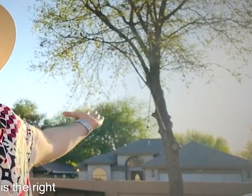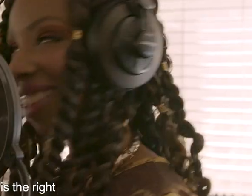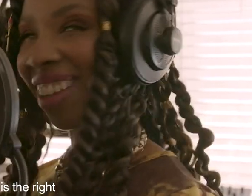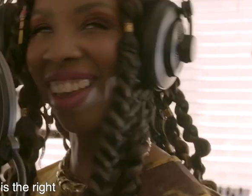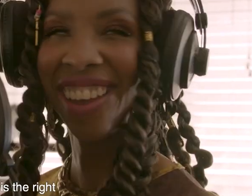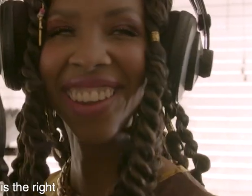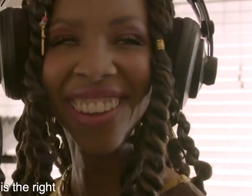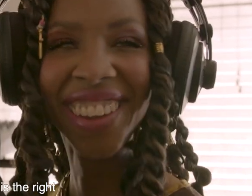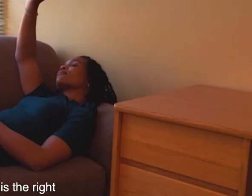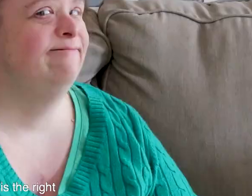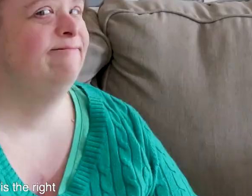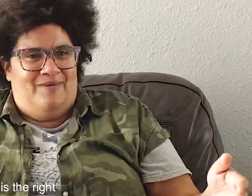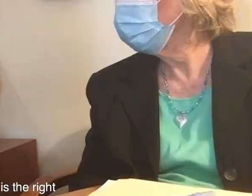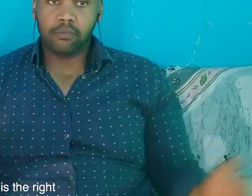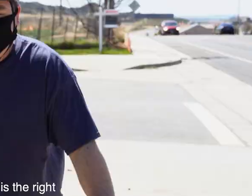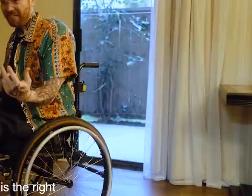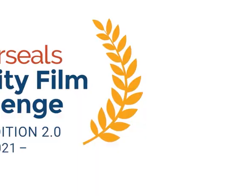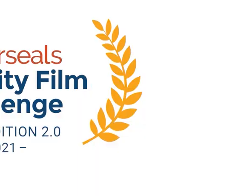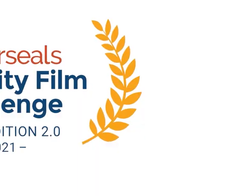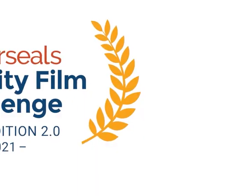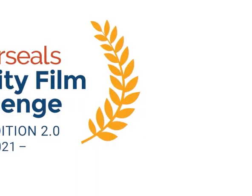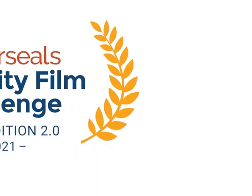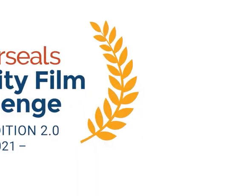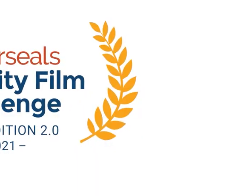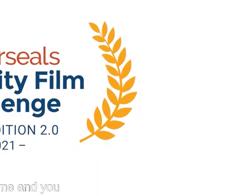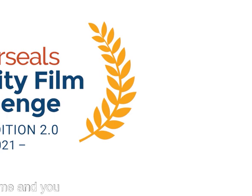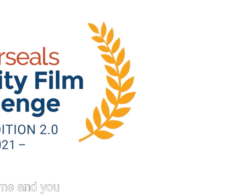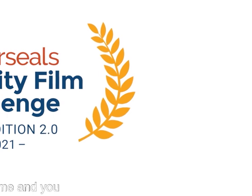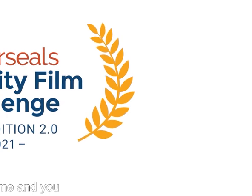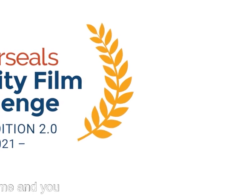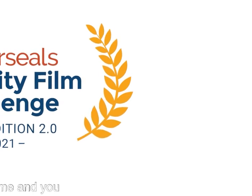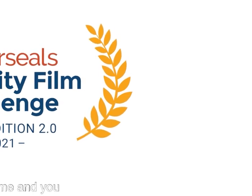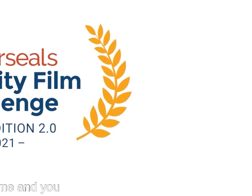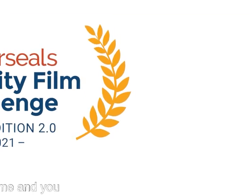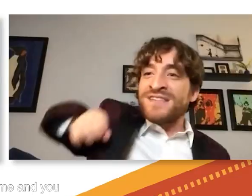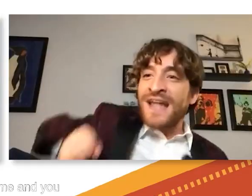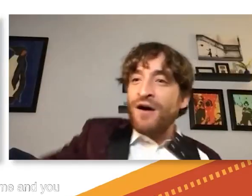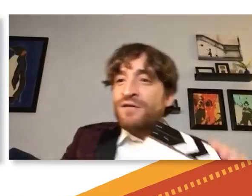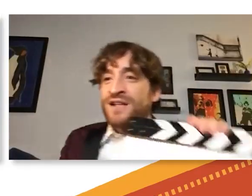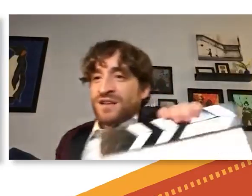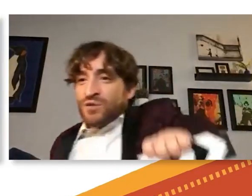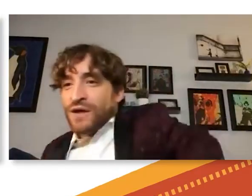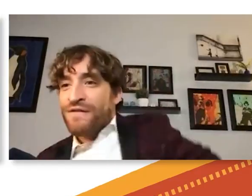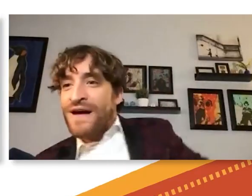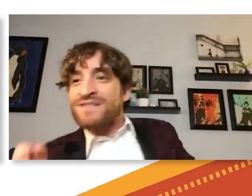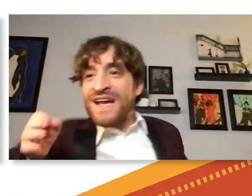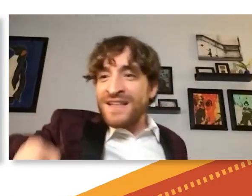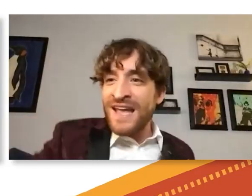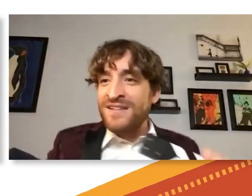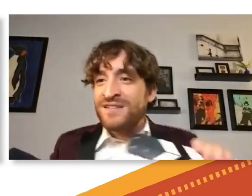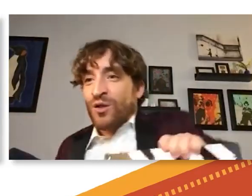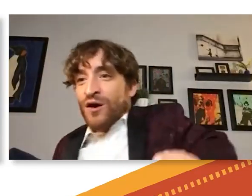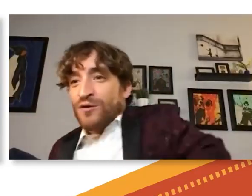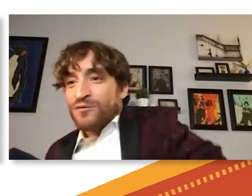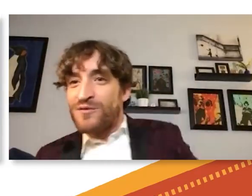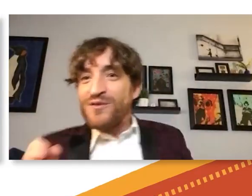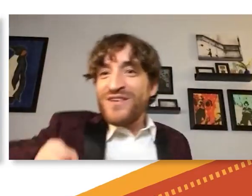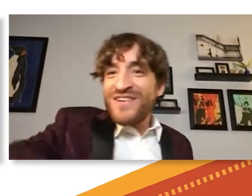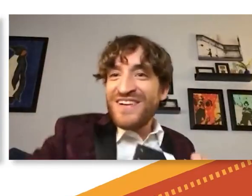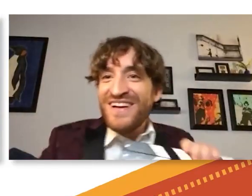grow, and that is the right attitude to have. Kareem, me and you just gotta dance now. It's a 25-second dance